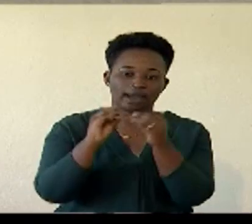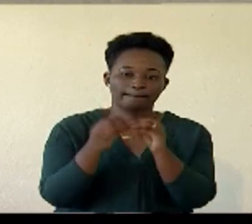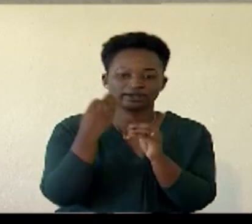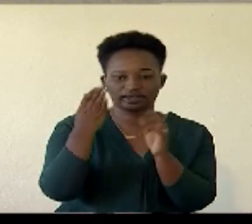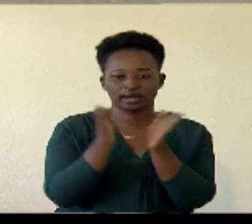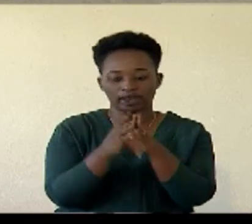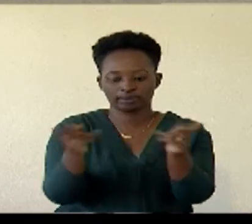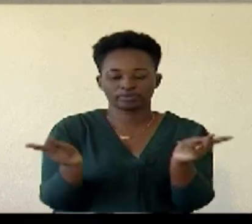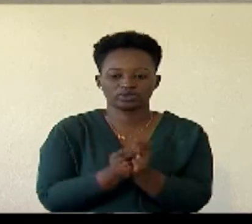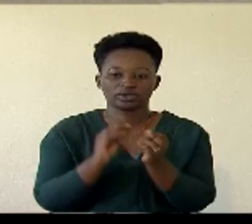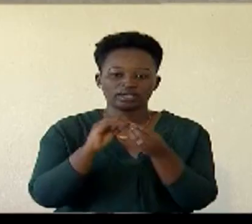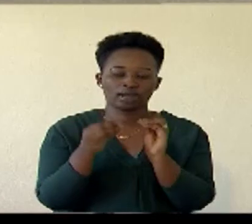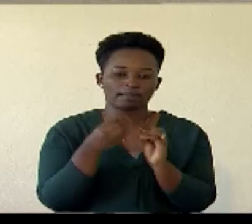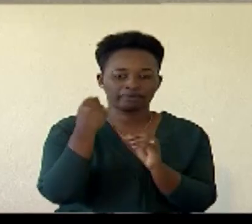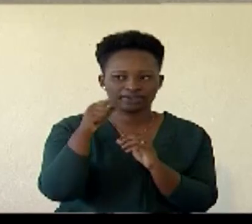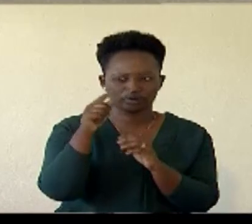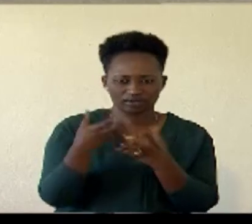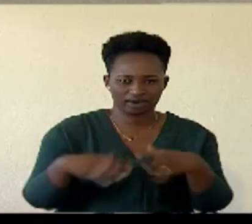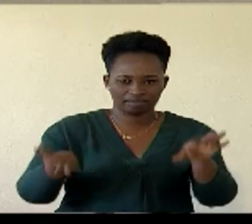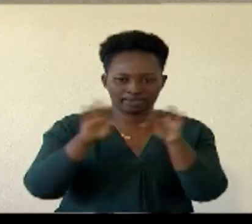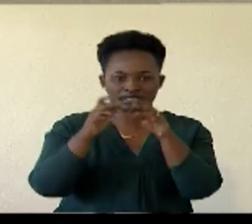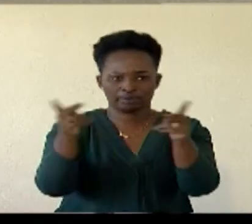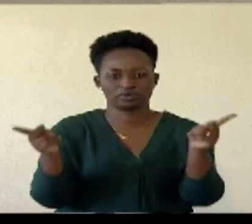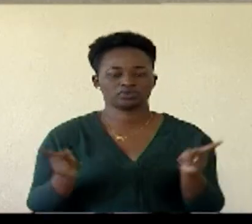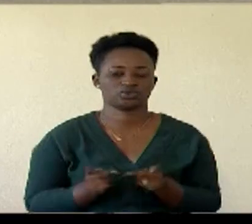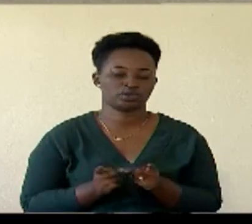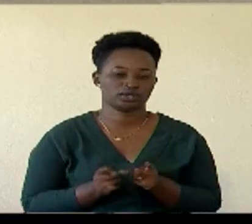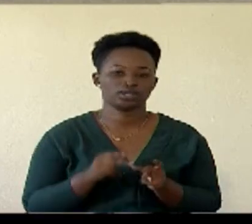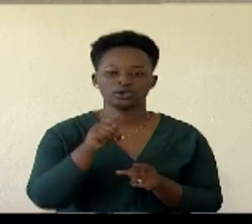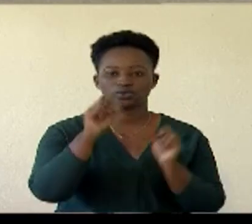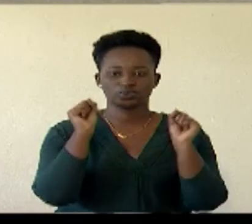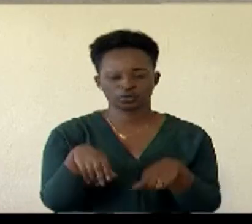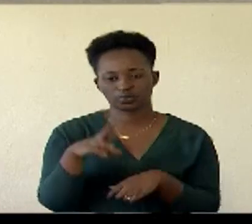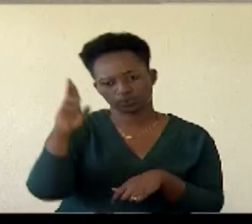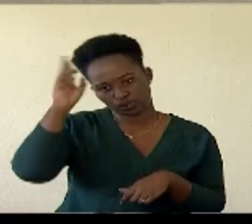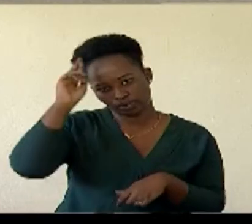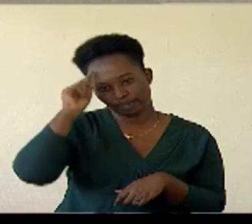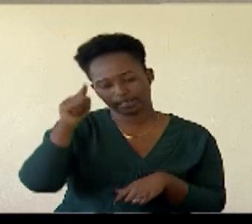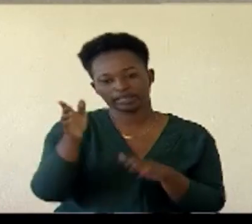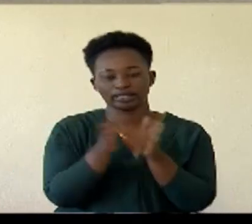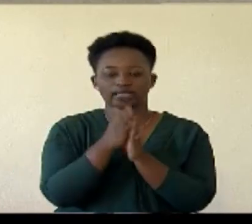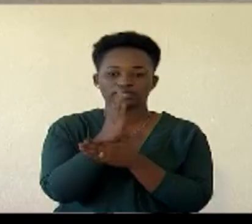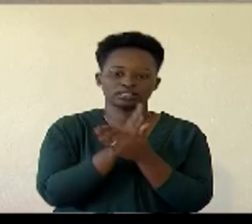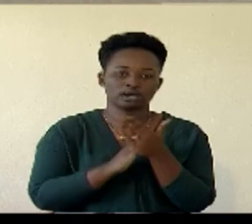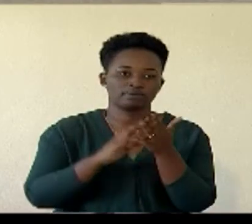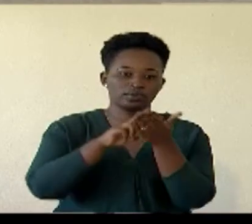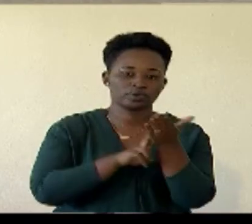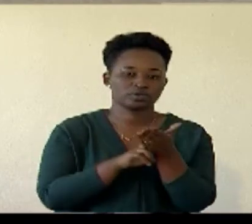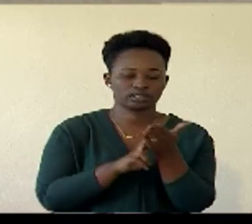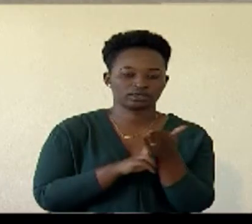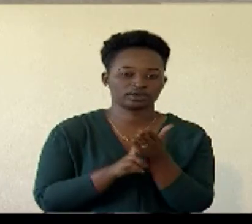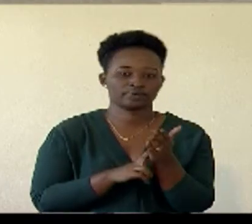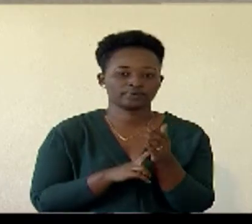Those are meta positions. So you should remember that. So some uses